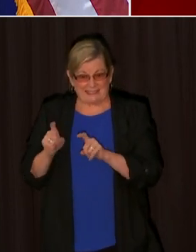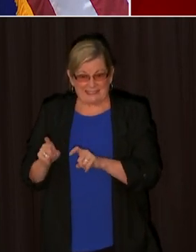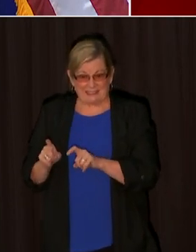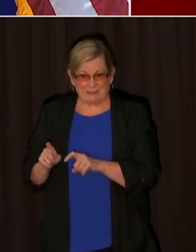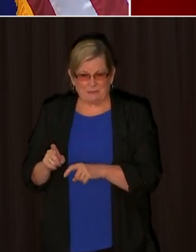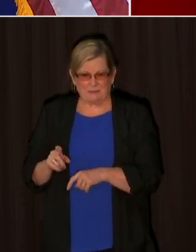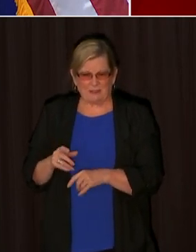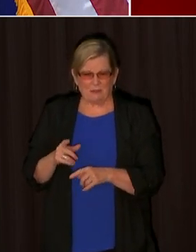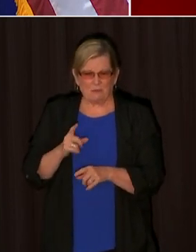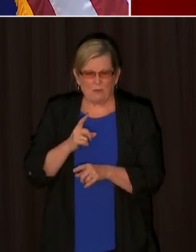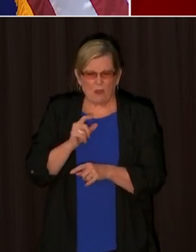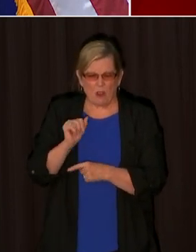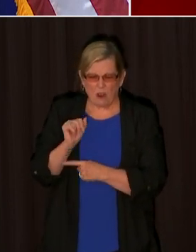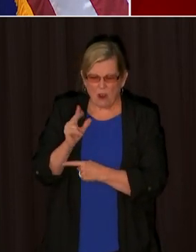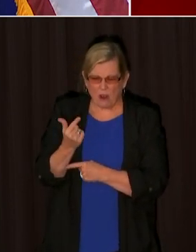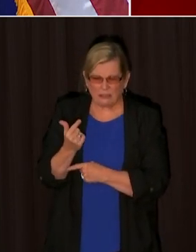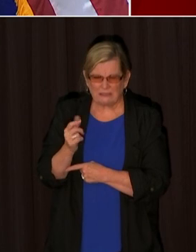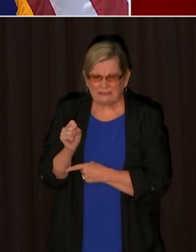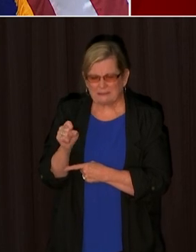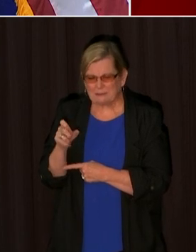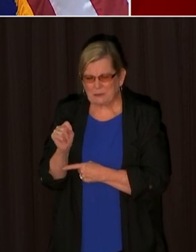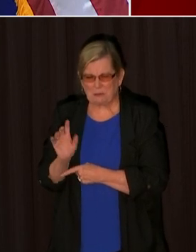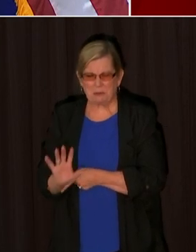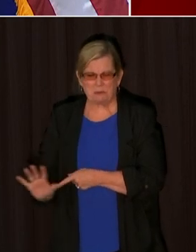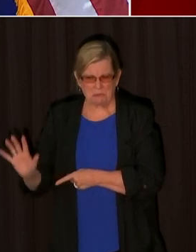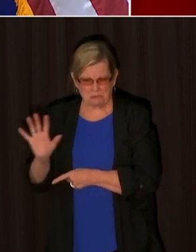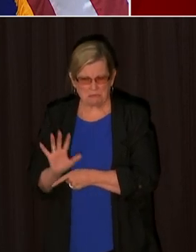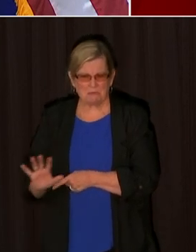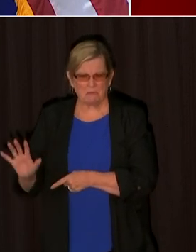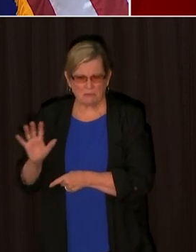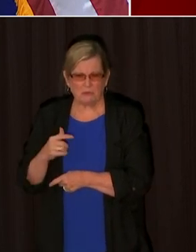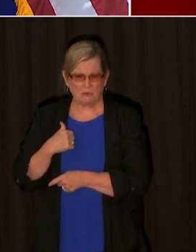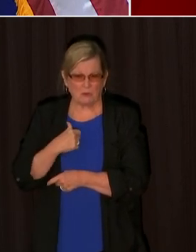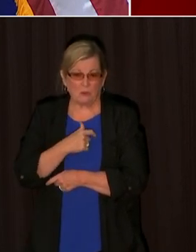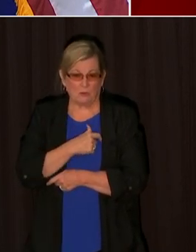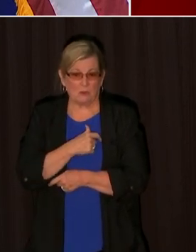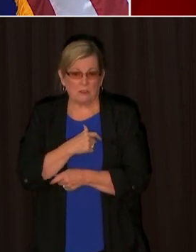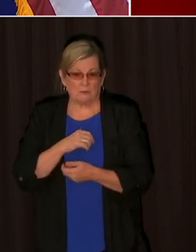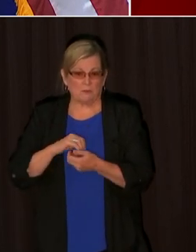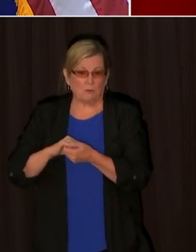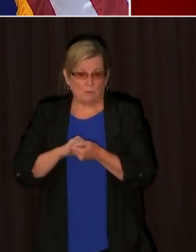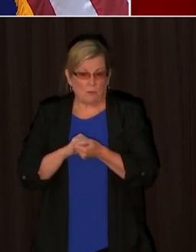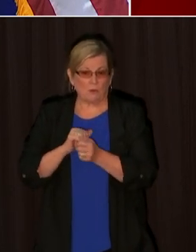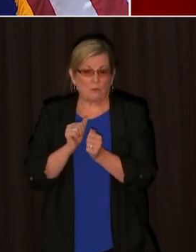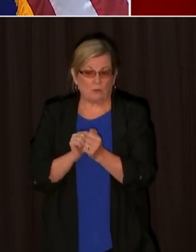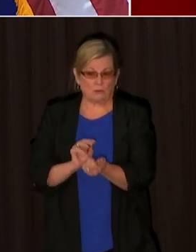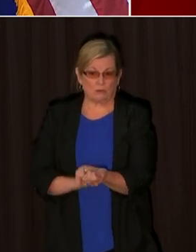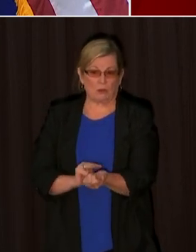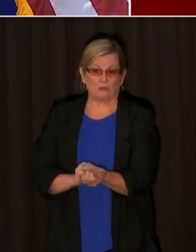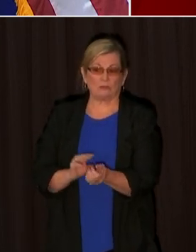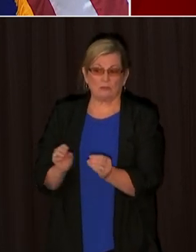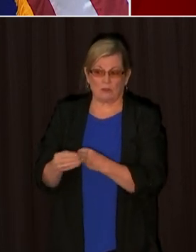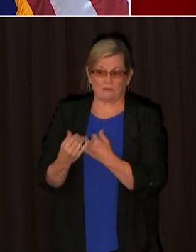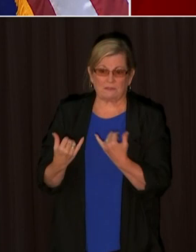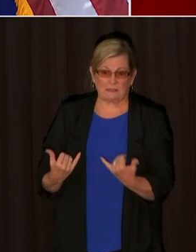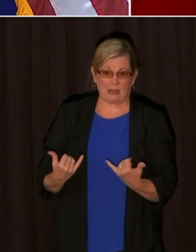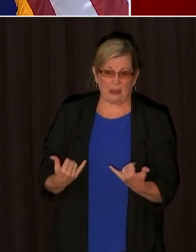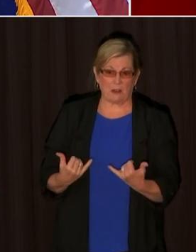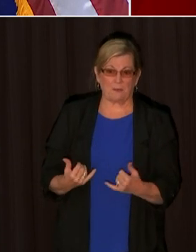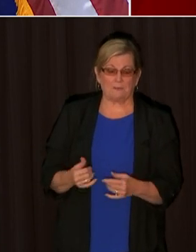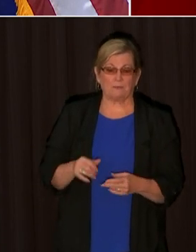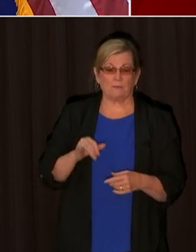fall. We continue to partner with healthcare providers to understand what their needs are for that. Some of the things that are often cited is,